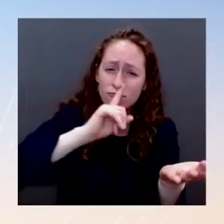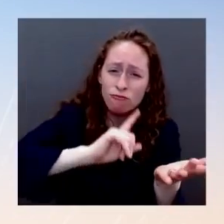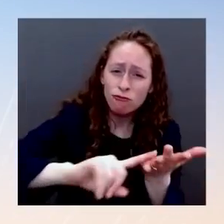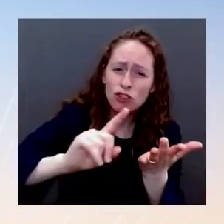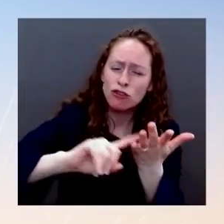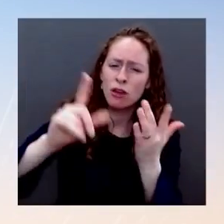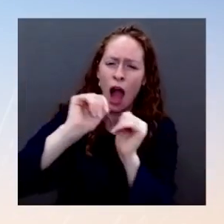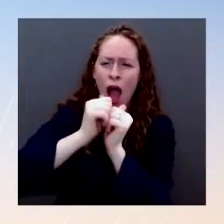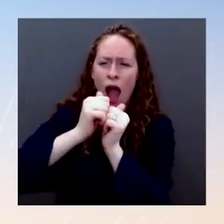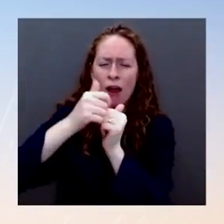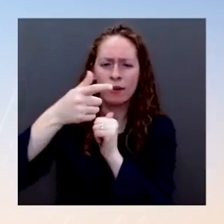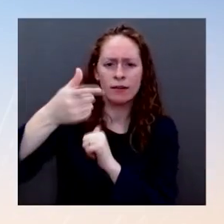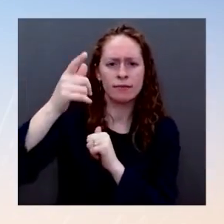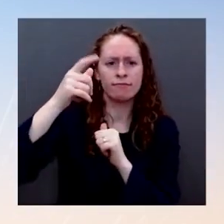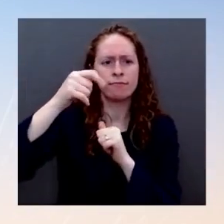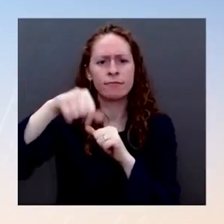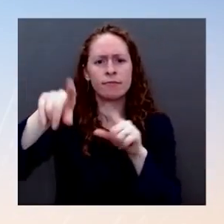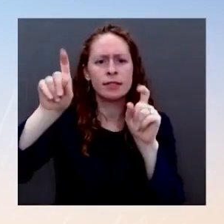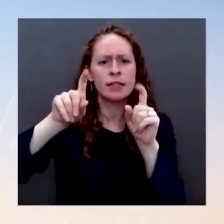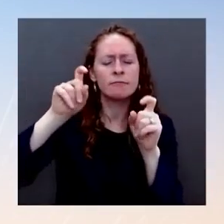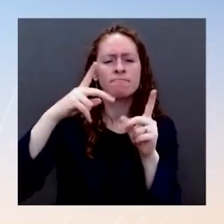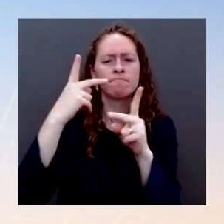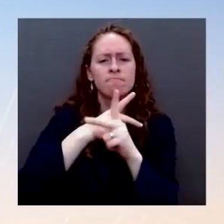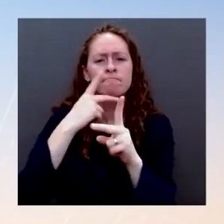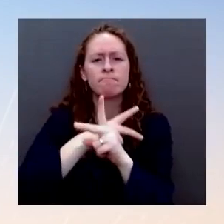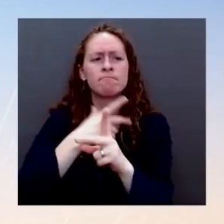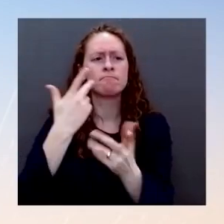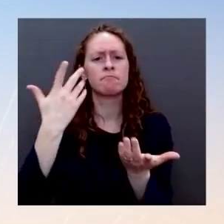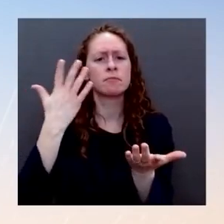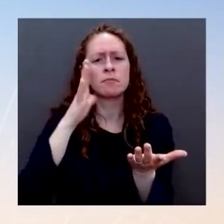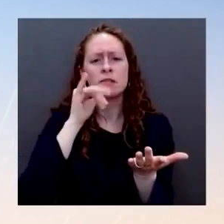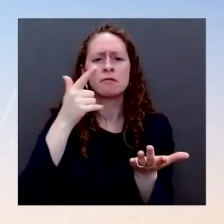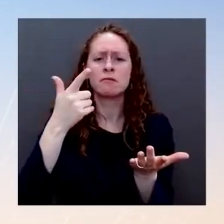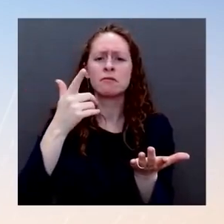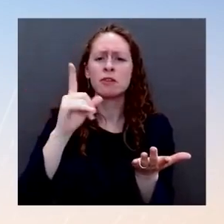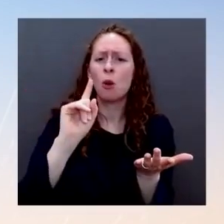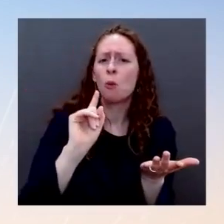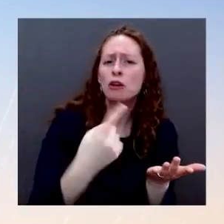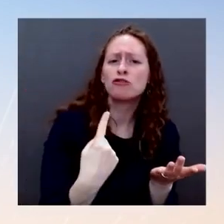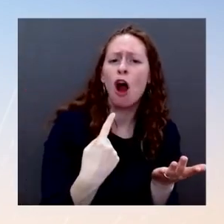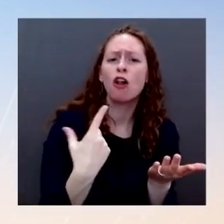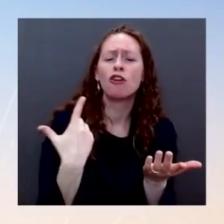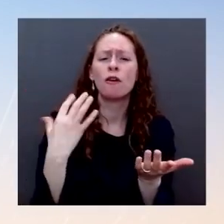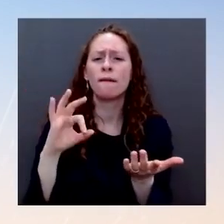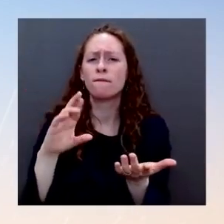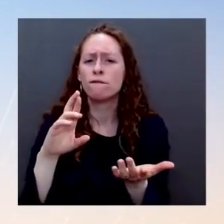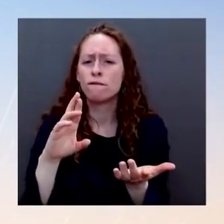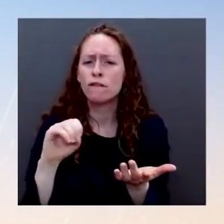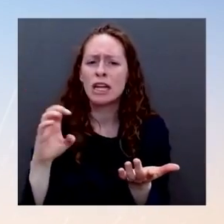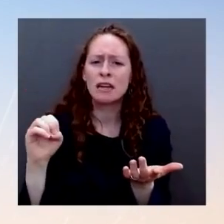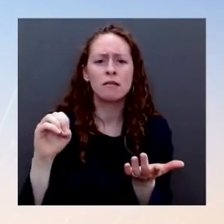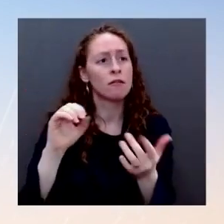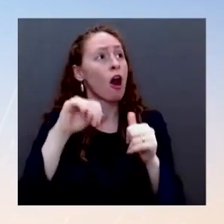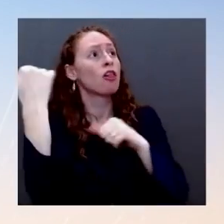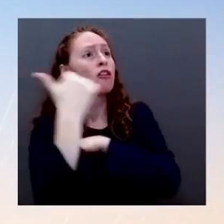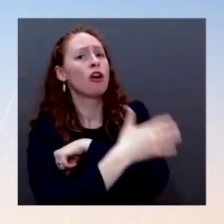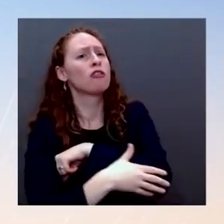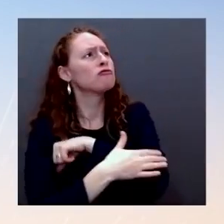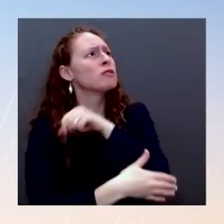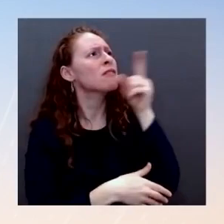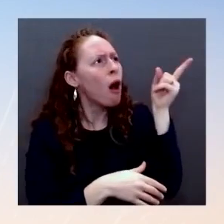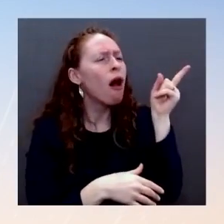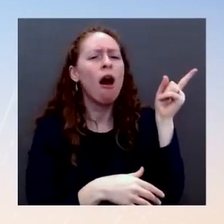that they're free for everyone, they're actually, a lot of countries have done what we're about to do, right? Which is for people who